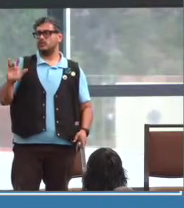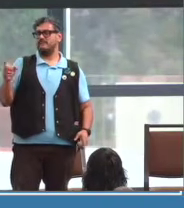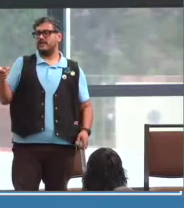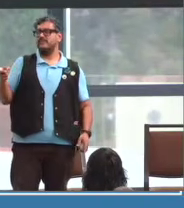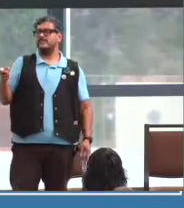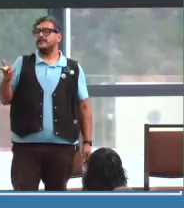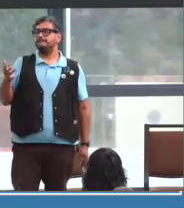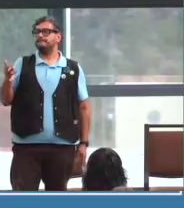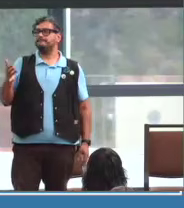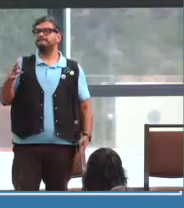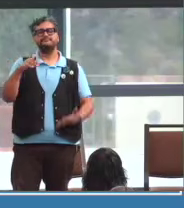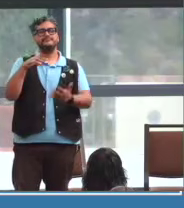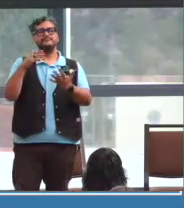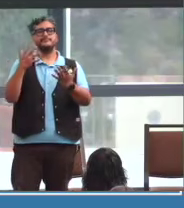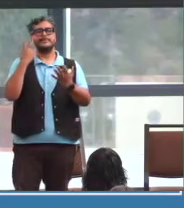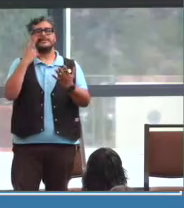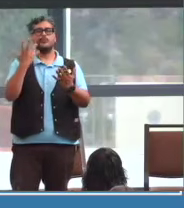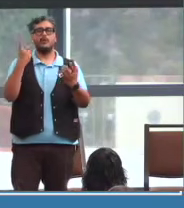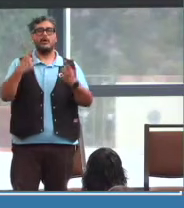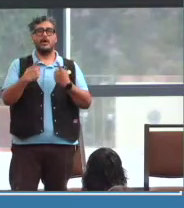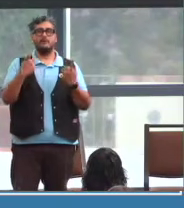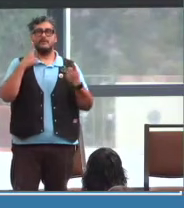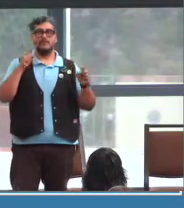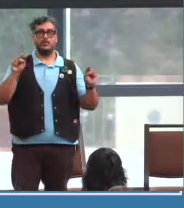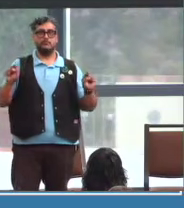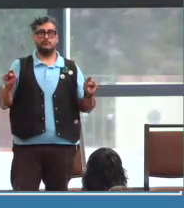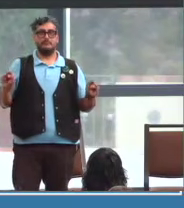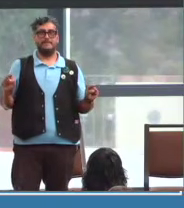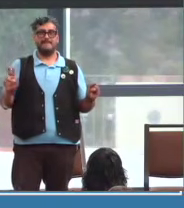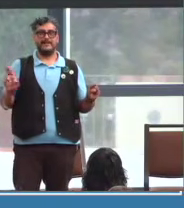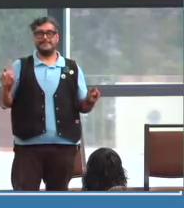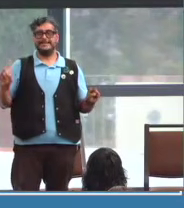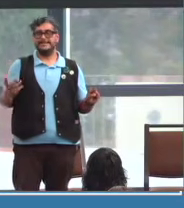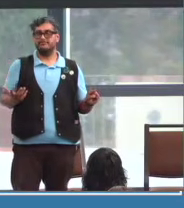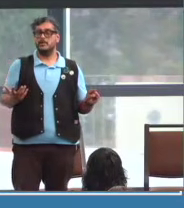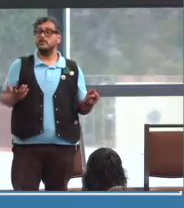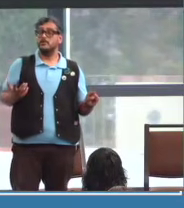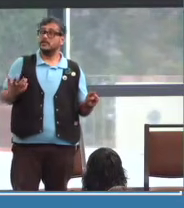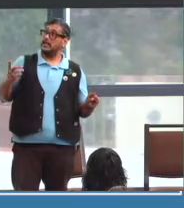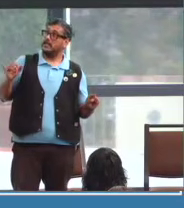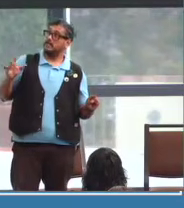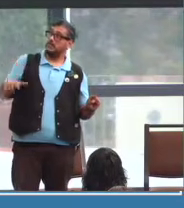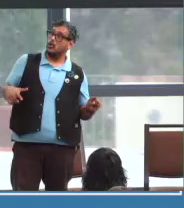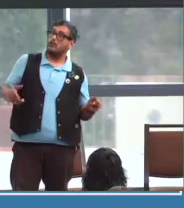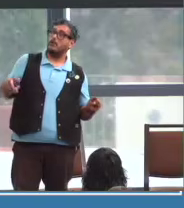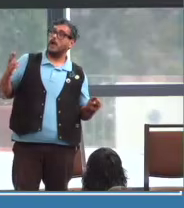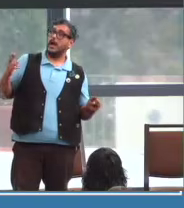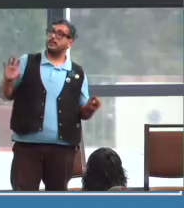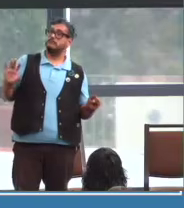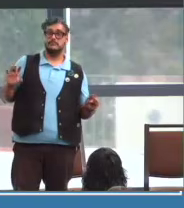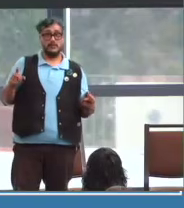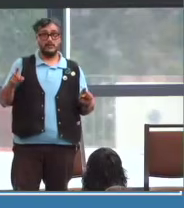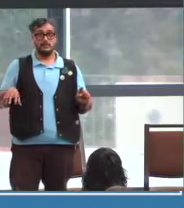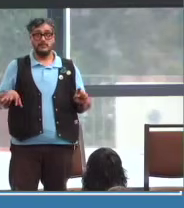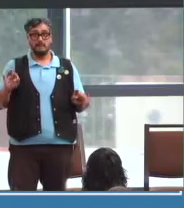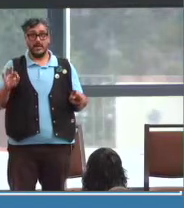at the opposite ends of extreme of vitamin D levels, so whether it's very low or very high. And they found